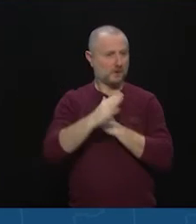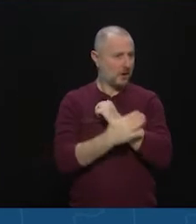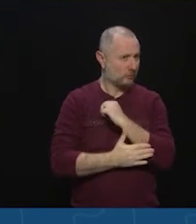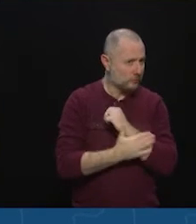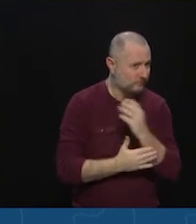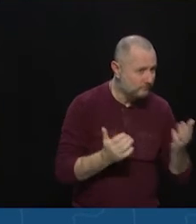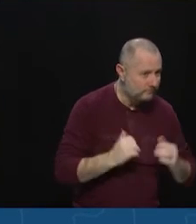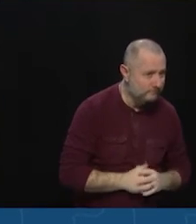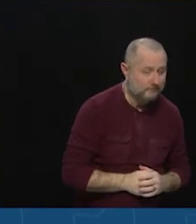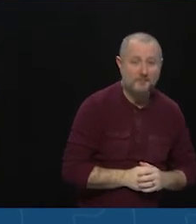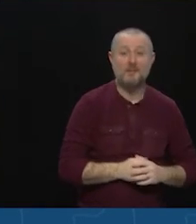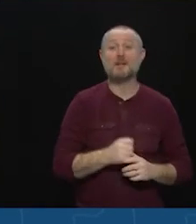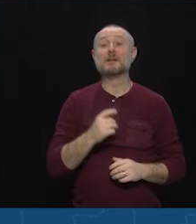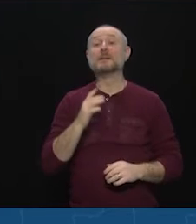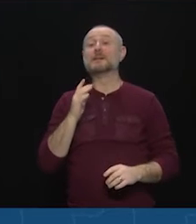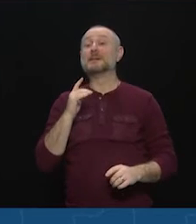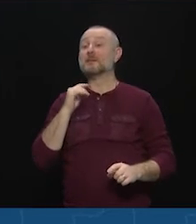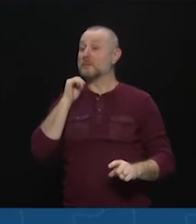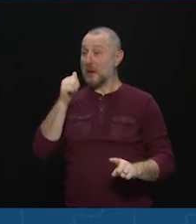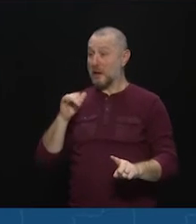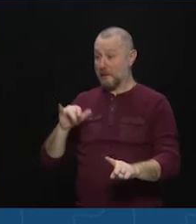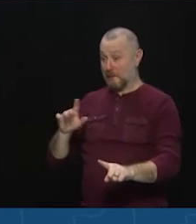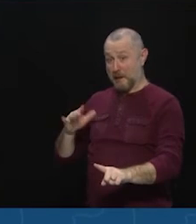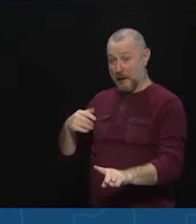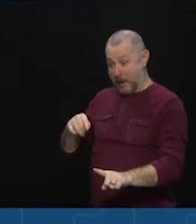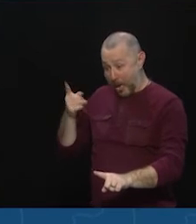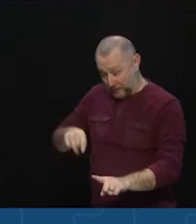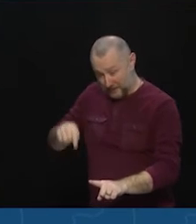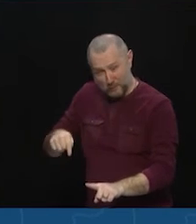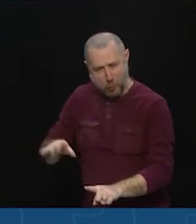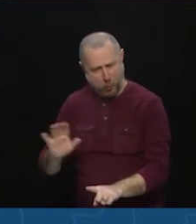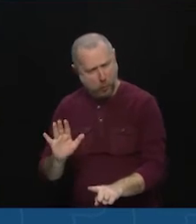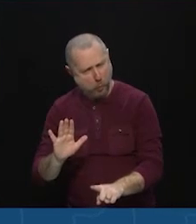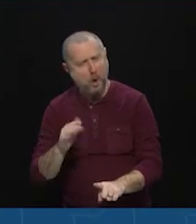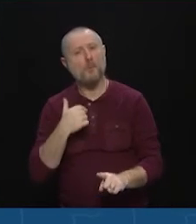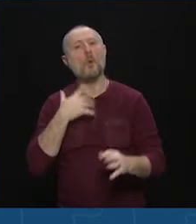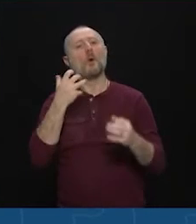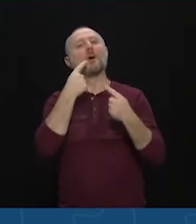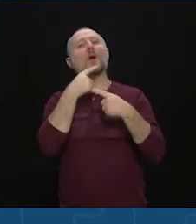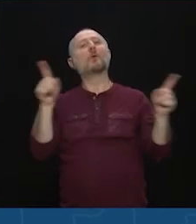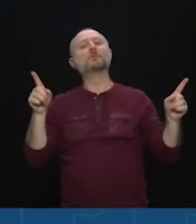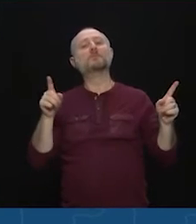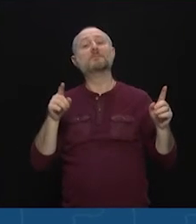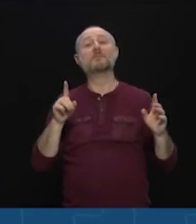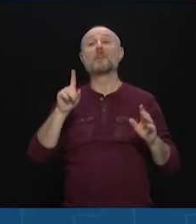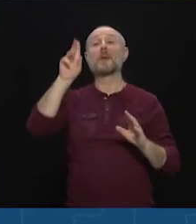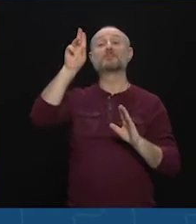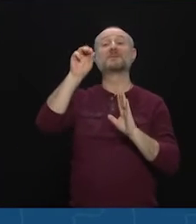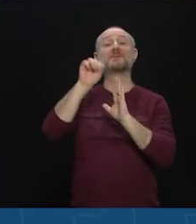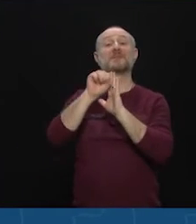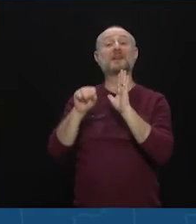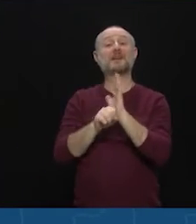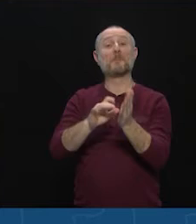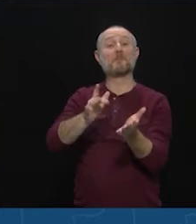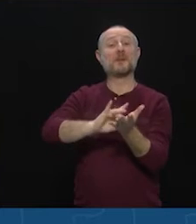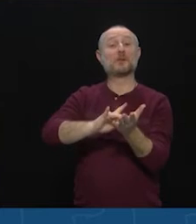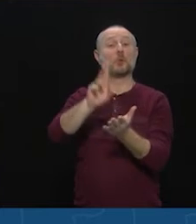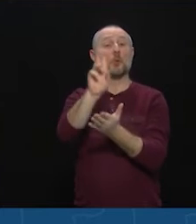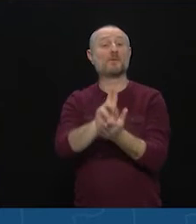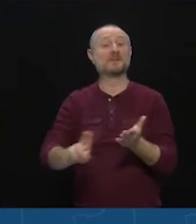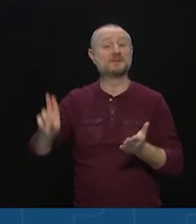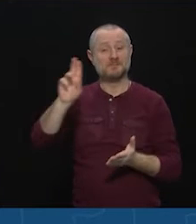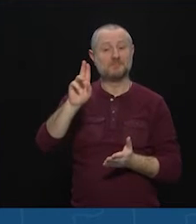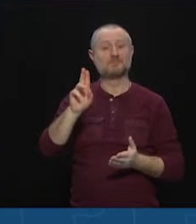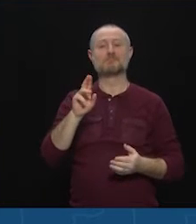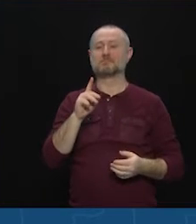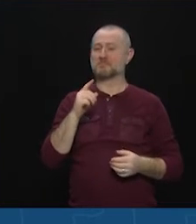will. Upstate Medical University, right here in the heart of New York, did more to respond to the pandemic